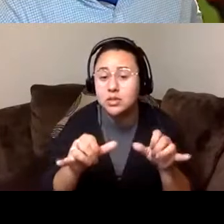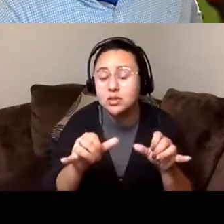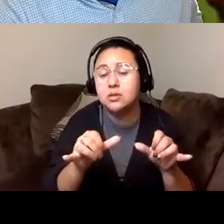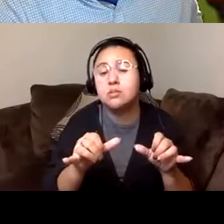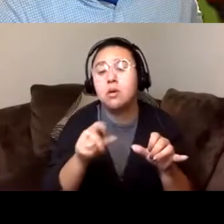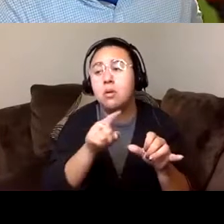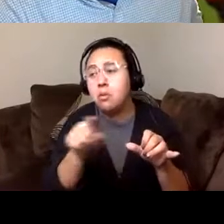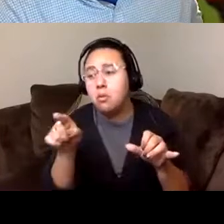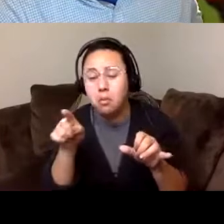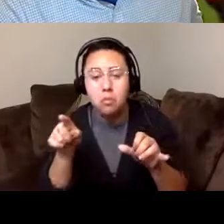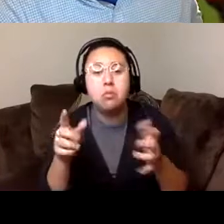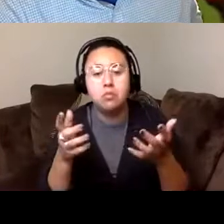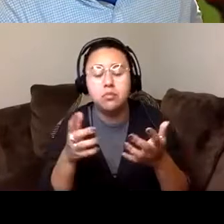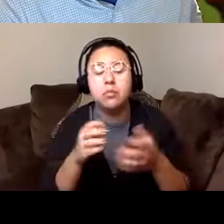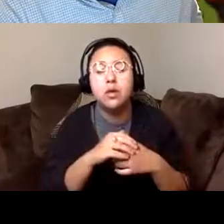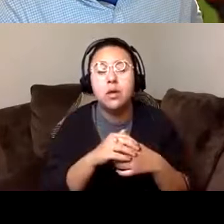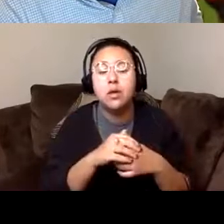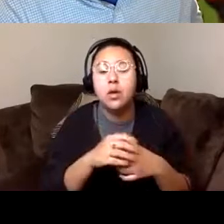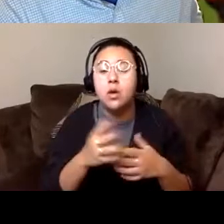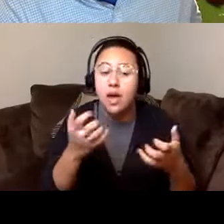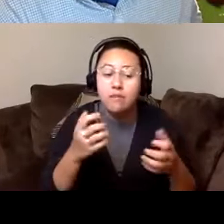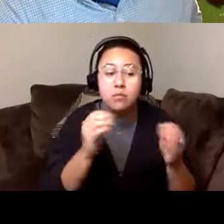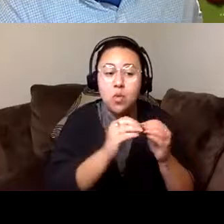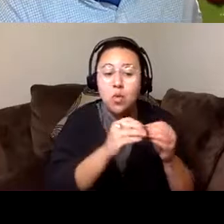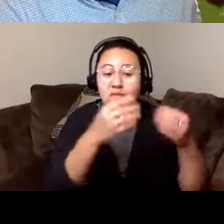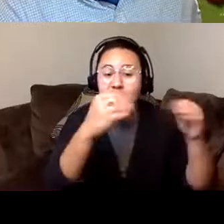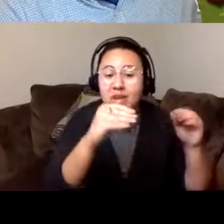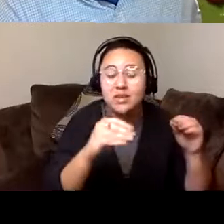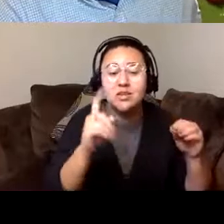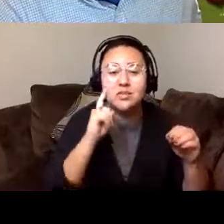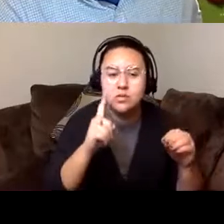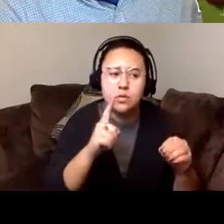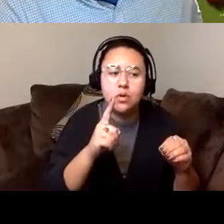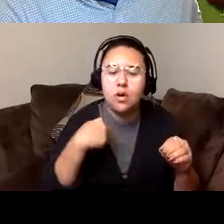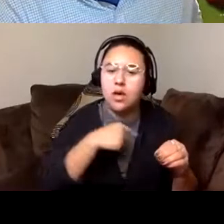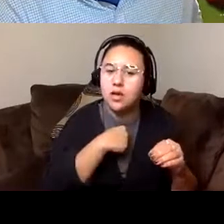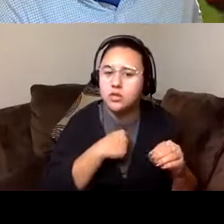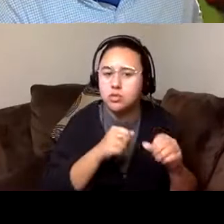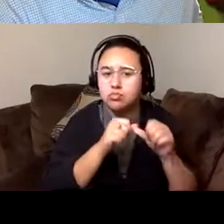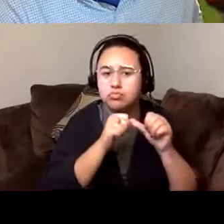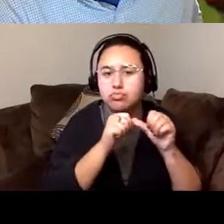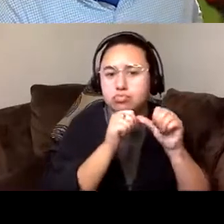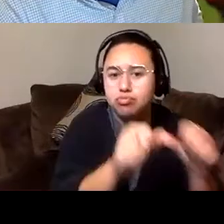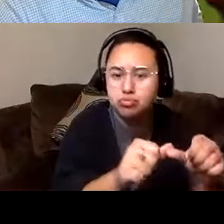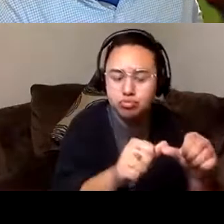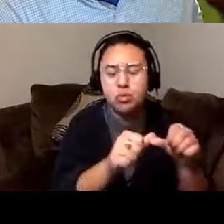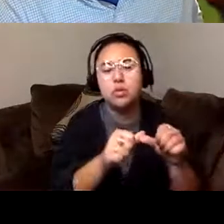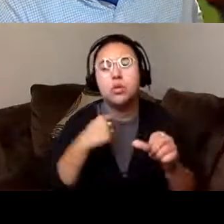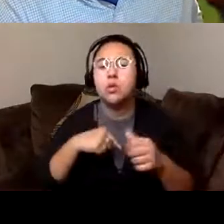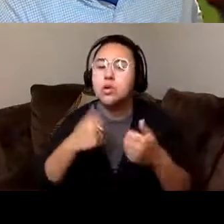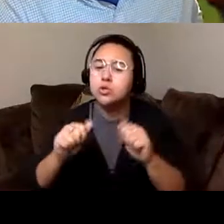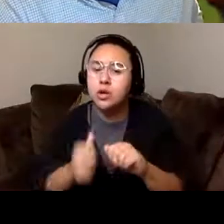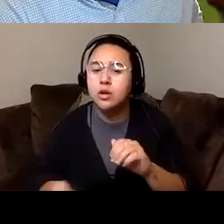resiliency. We have a much deeper partnership approach where we're really looking to maximize rides, maximize low